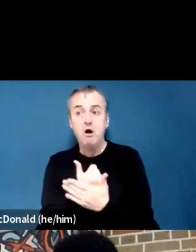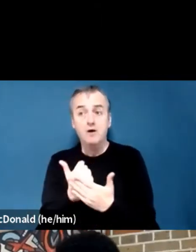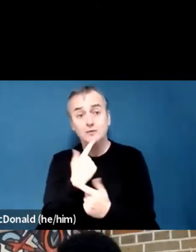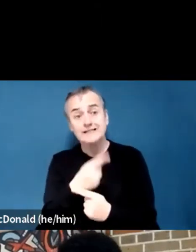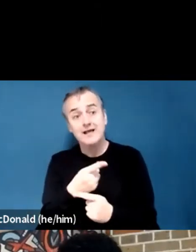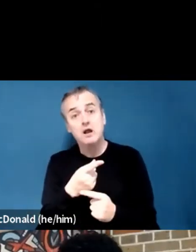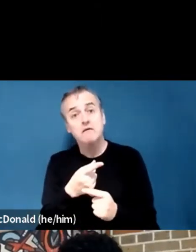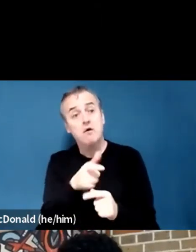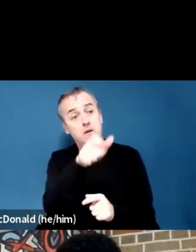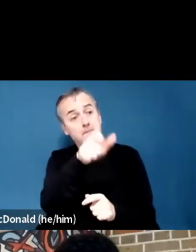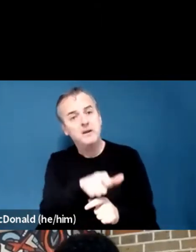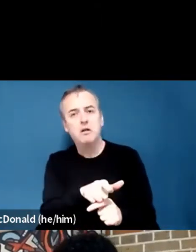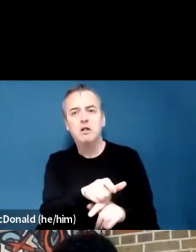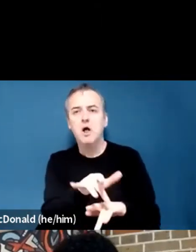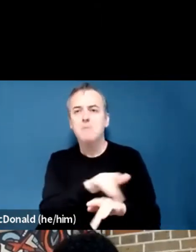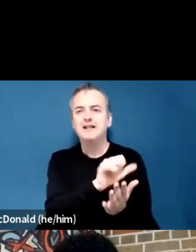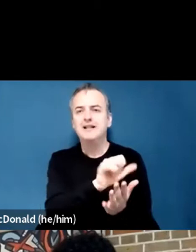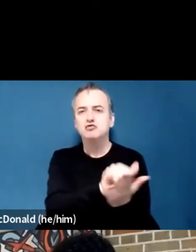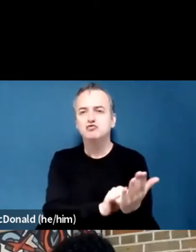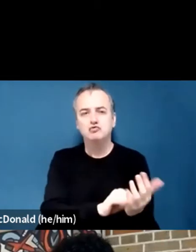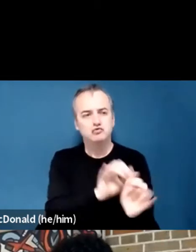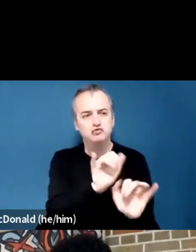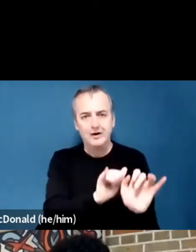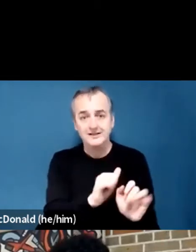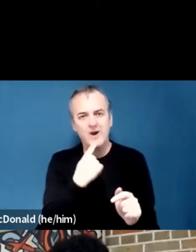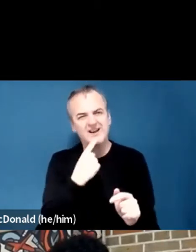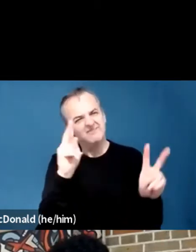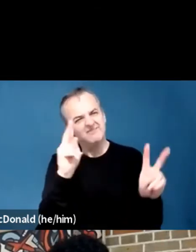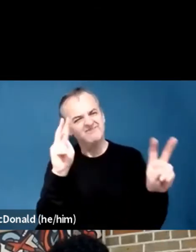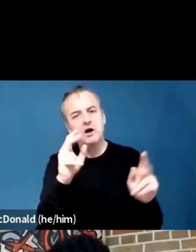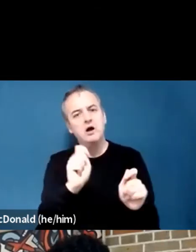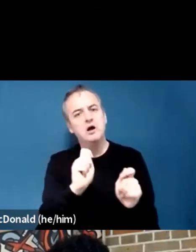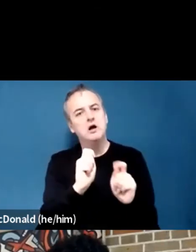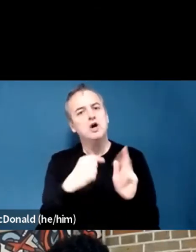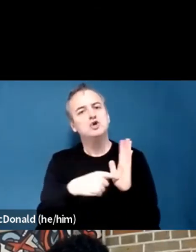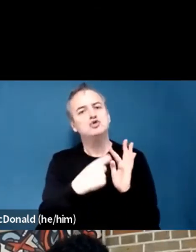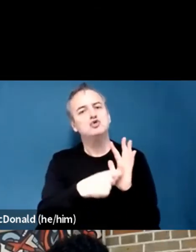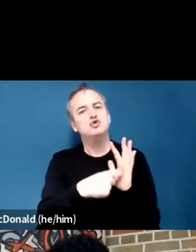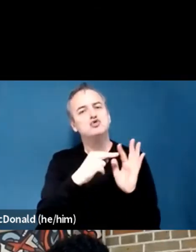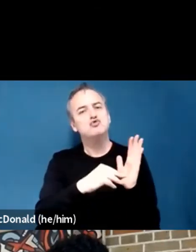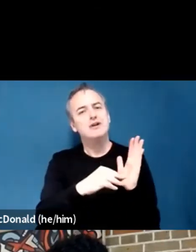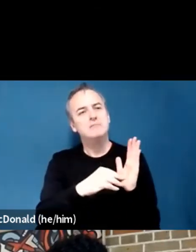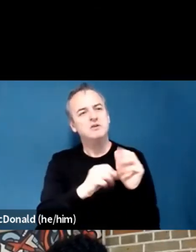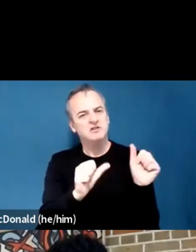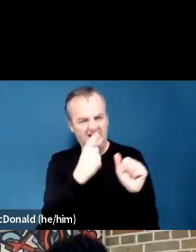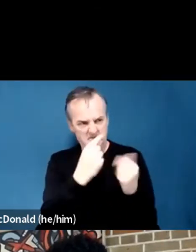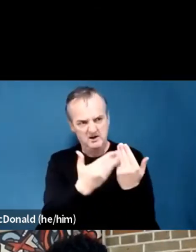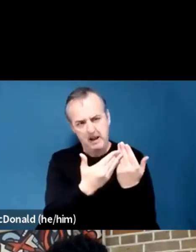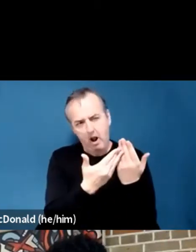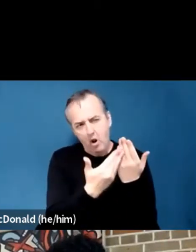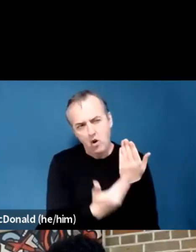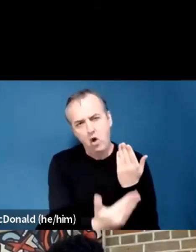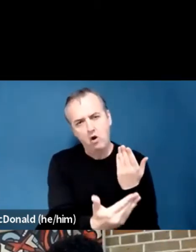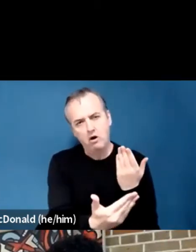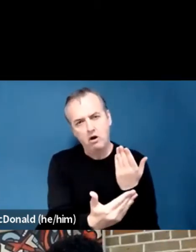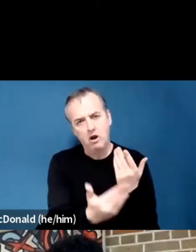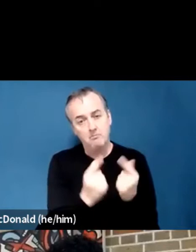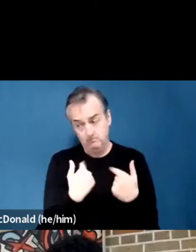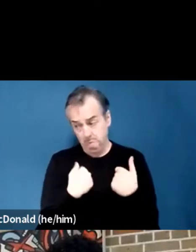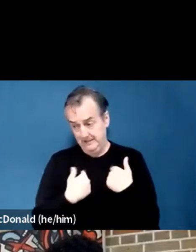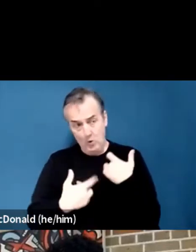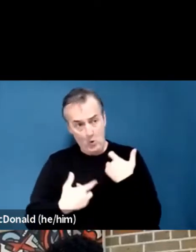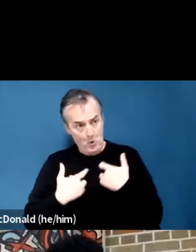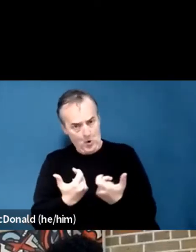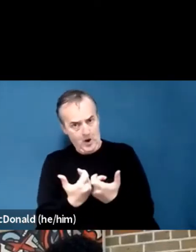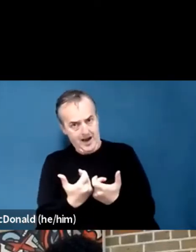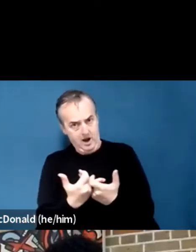submit treatments, and a treatment is different to a pitch because it can often be quite a lot longer. But what really excites me